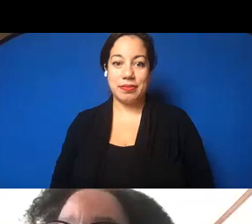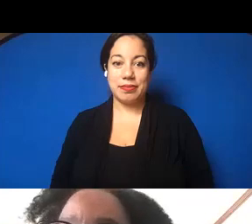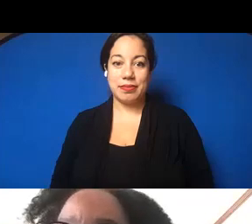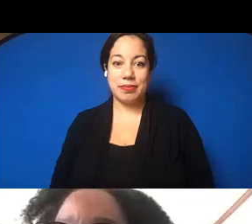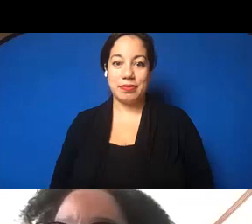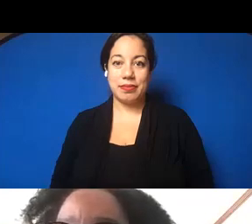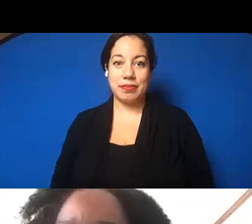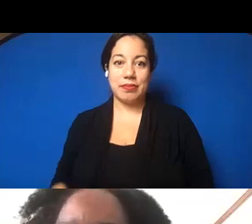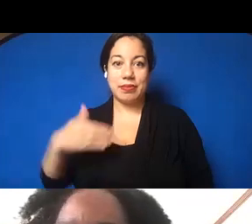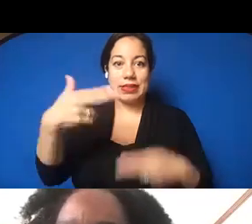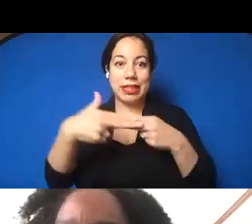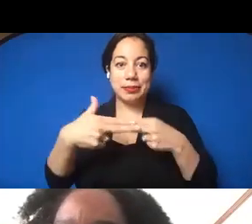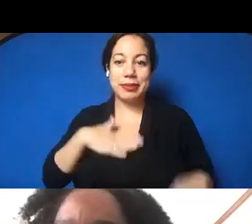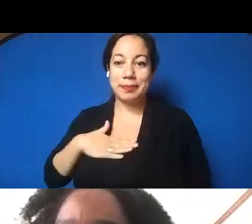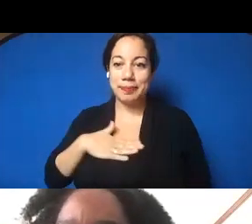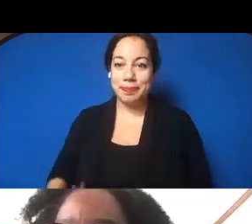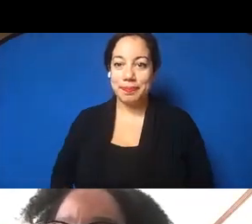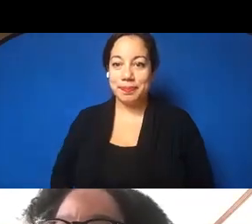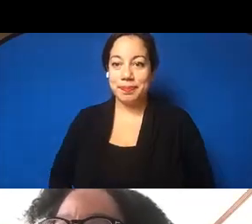Next slide, please.